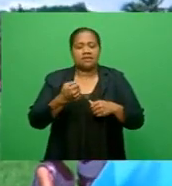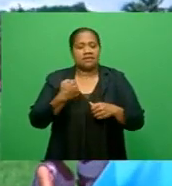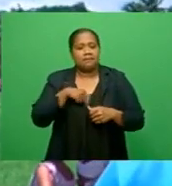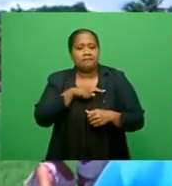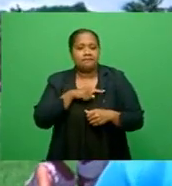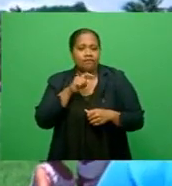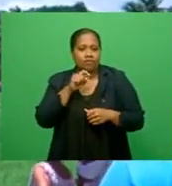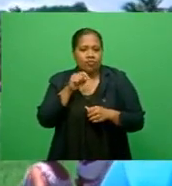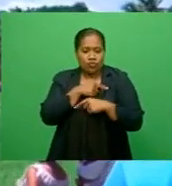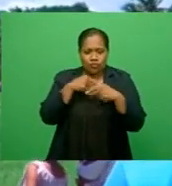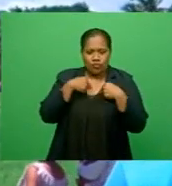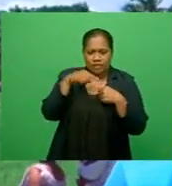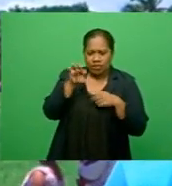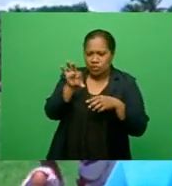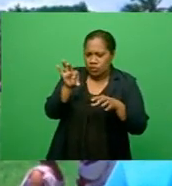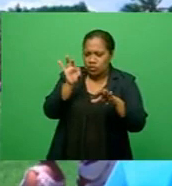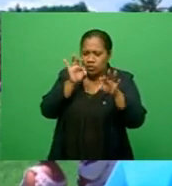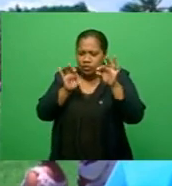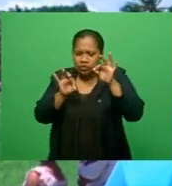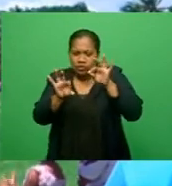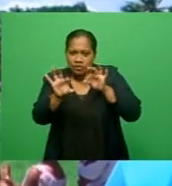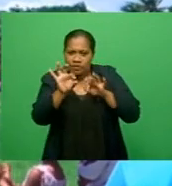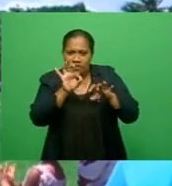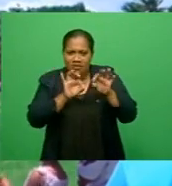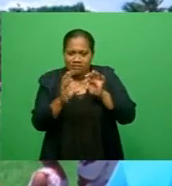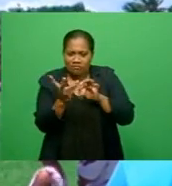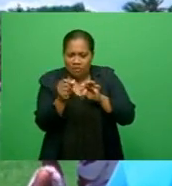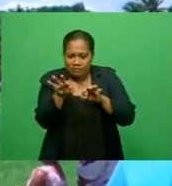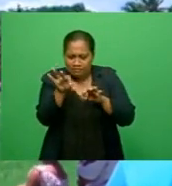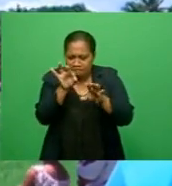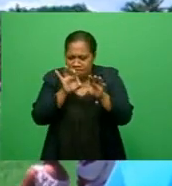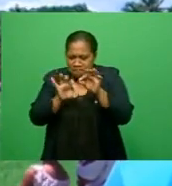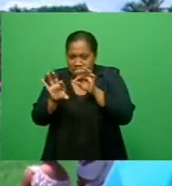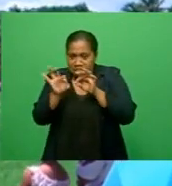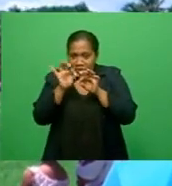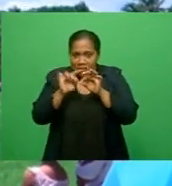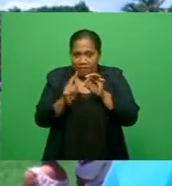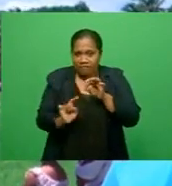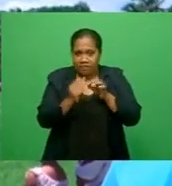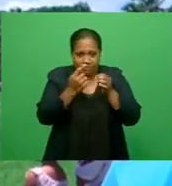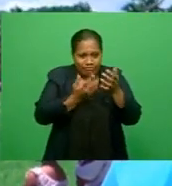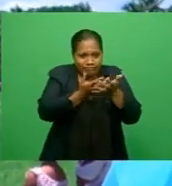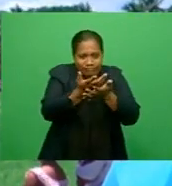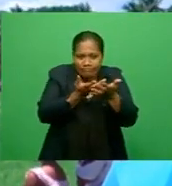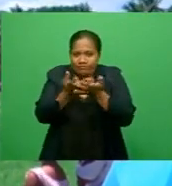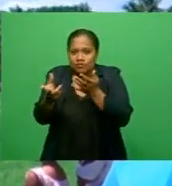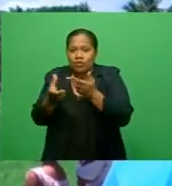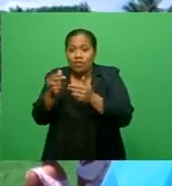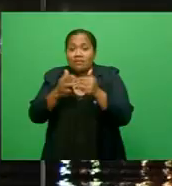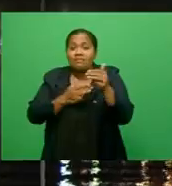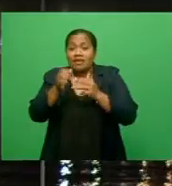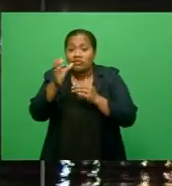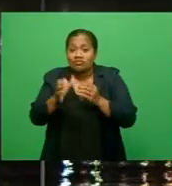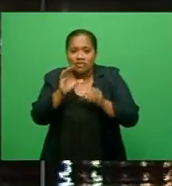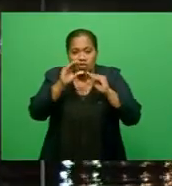are choosing a pool of players through consultation with respective managers and coaches of each